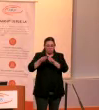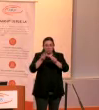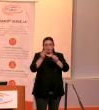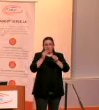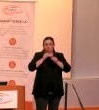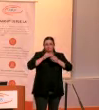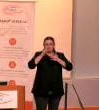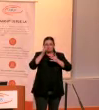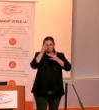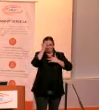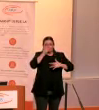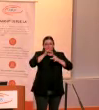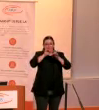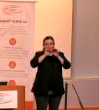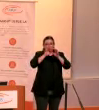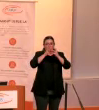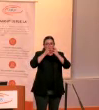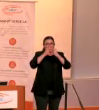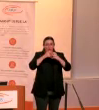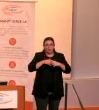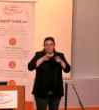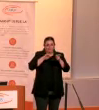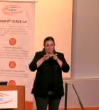disease activity, and damage.